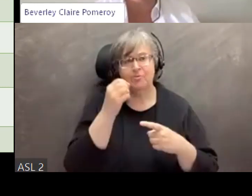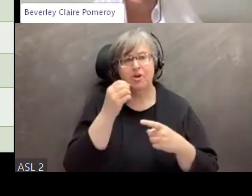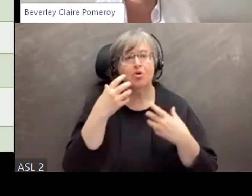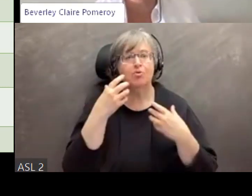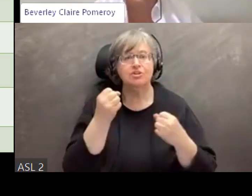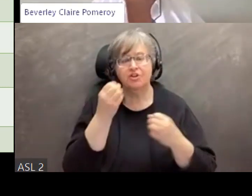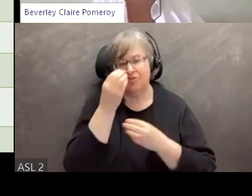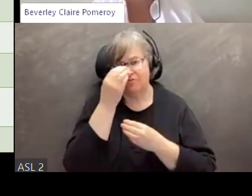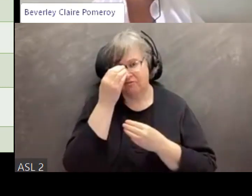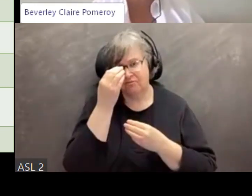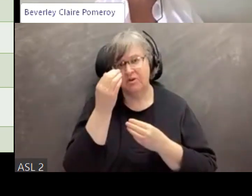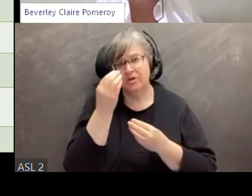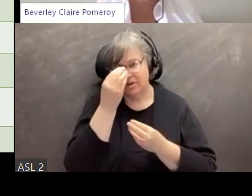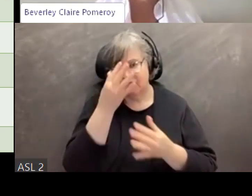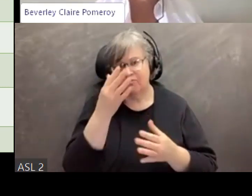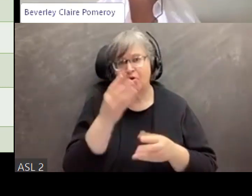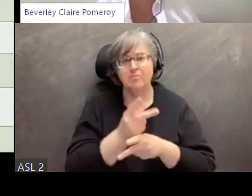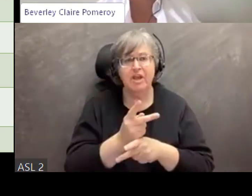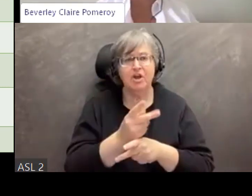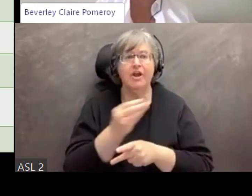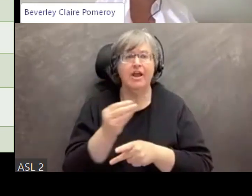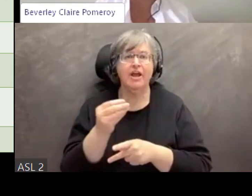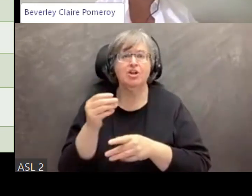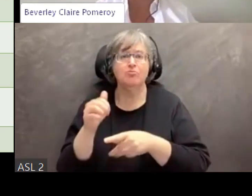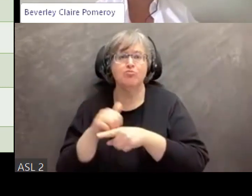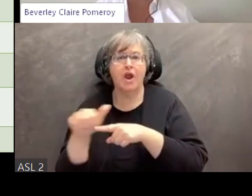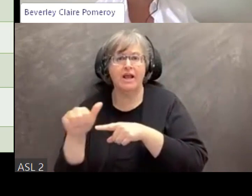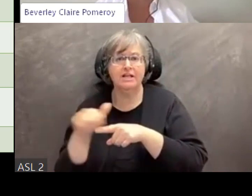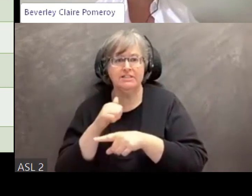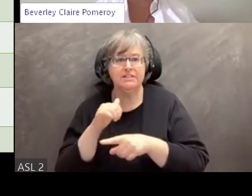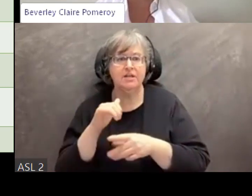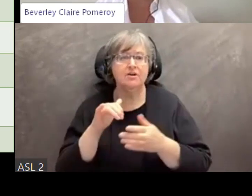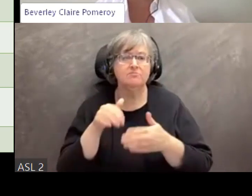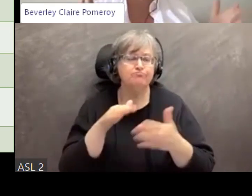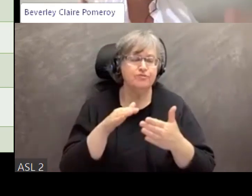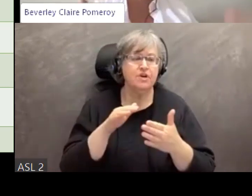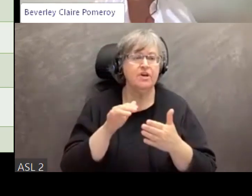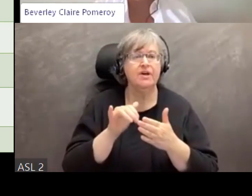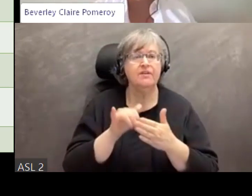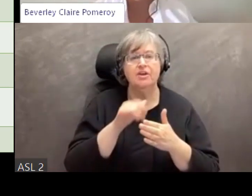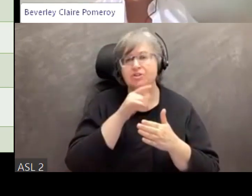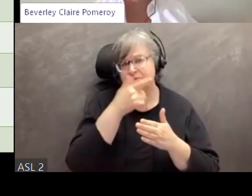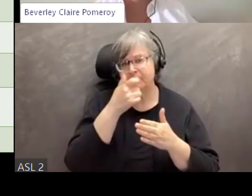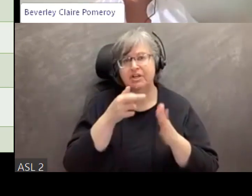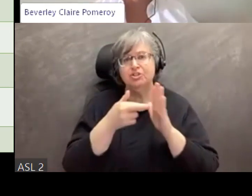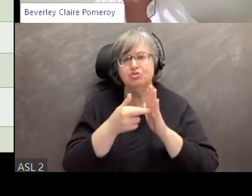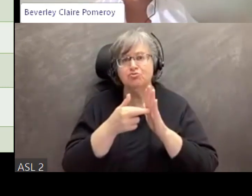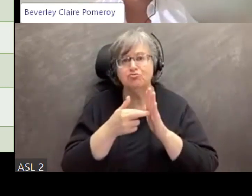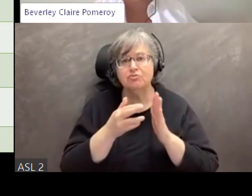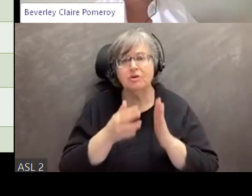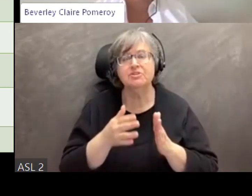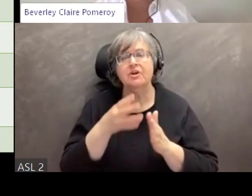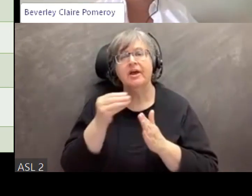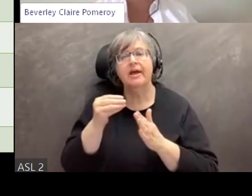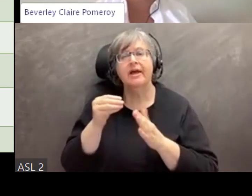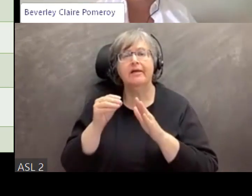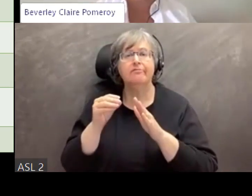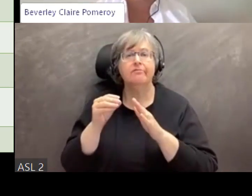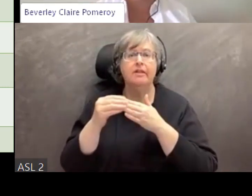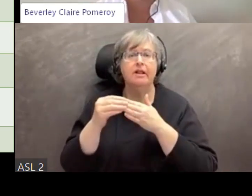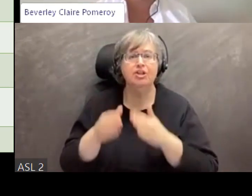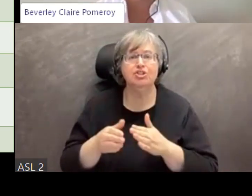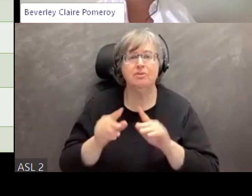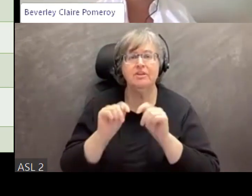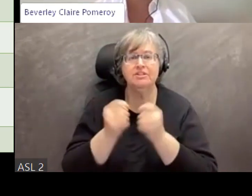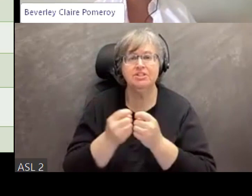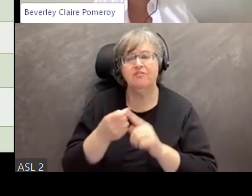and resiliency informed practice, has evolved over the years, and in particular, because of the stewardship and leadership of Marika and her team in